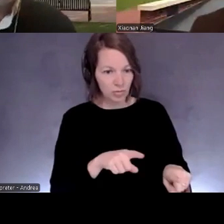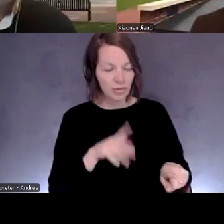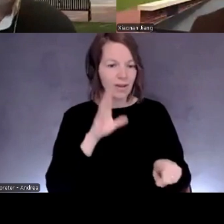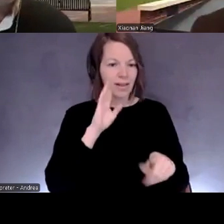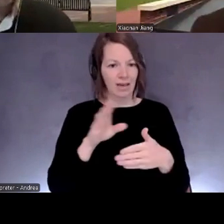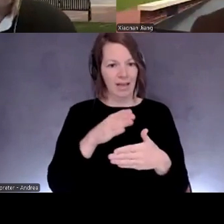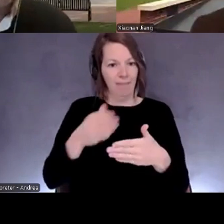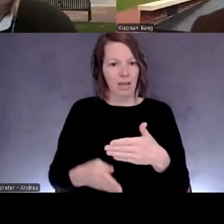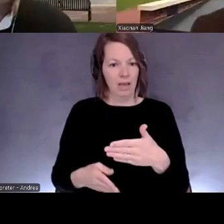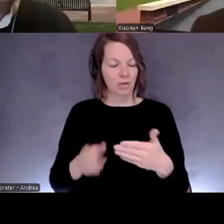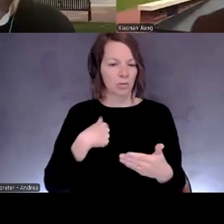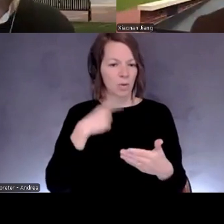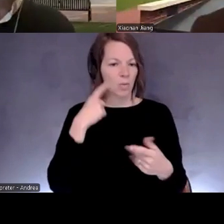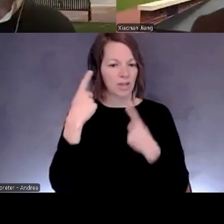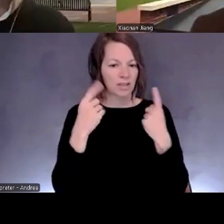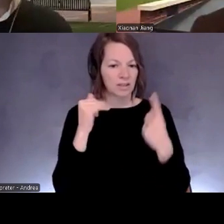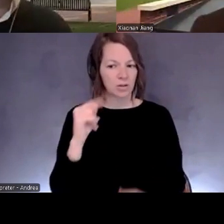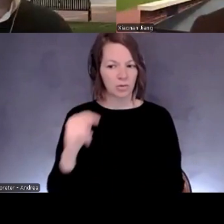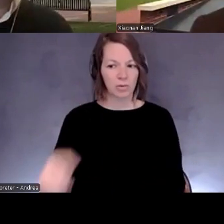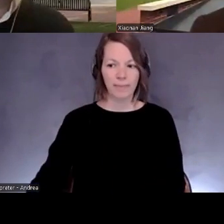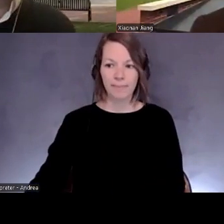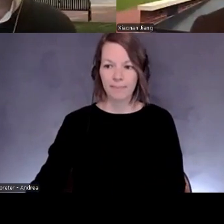we would consider it.